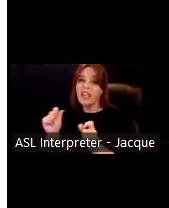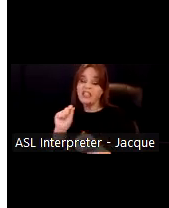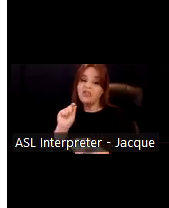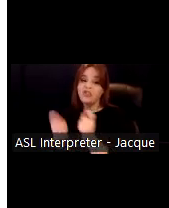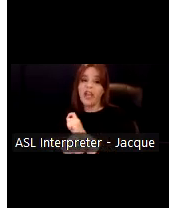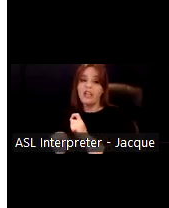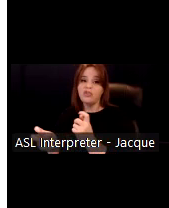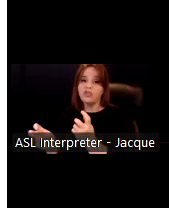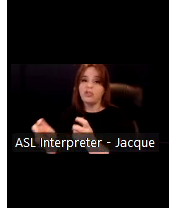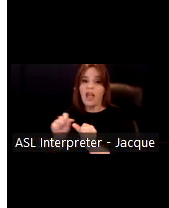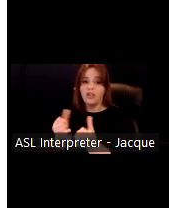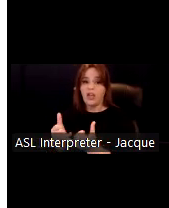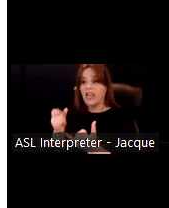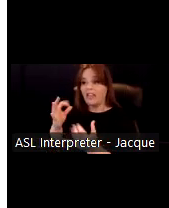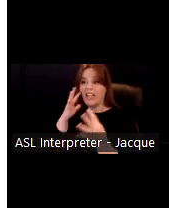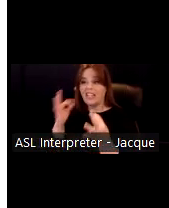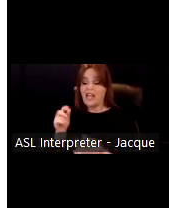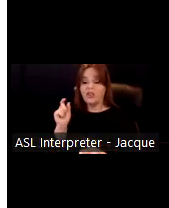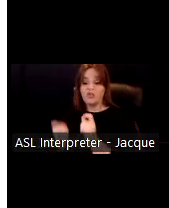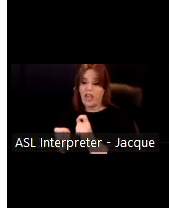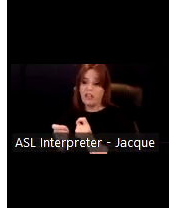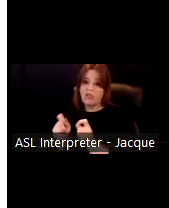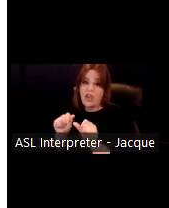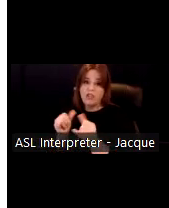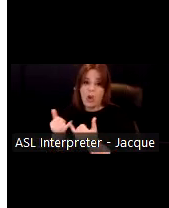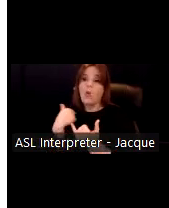we would switch up for them.